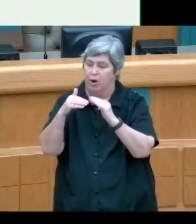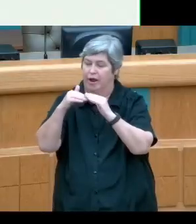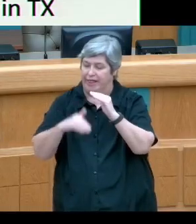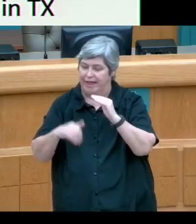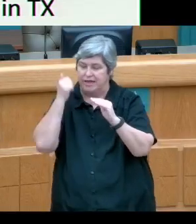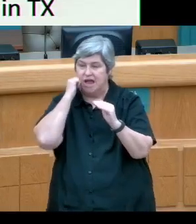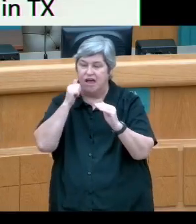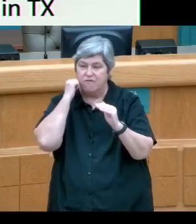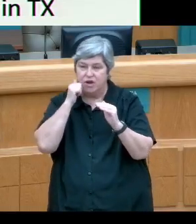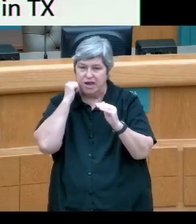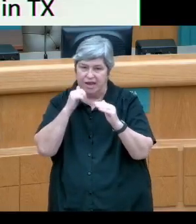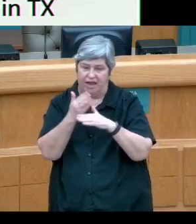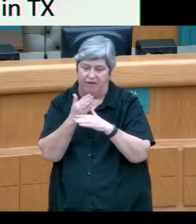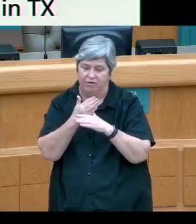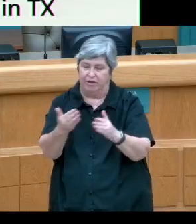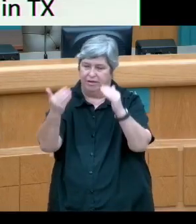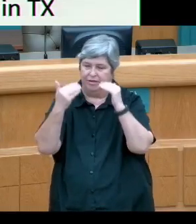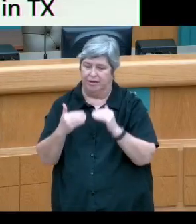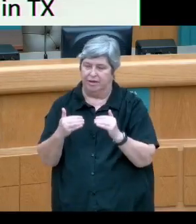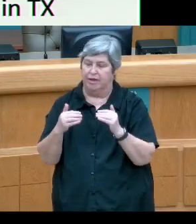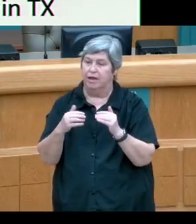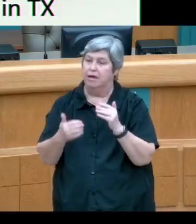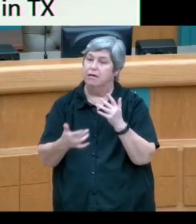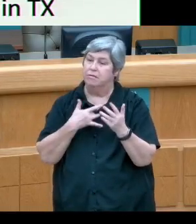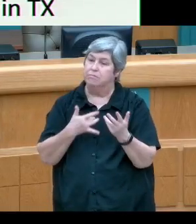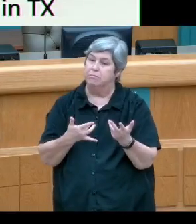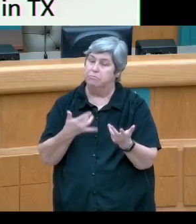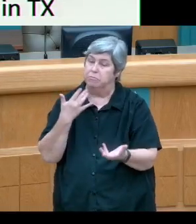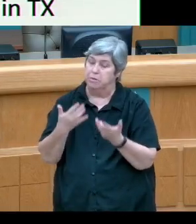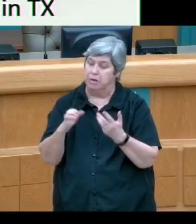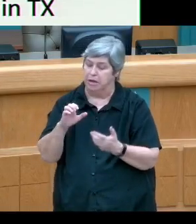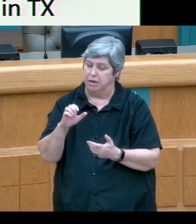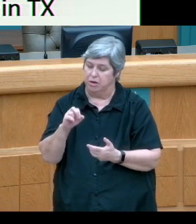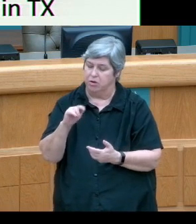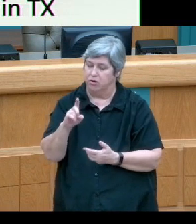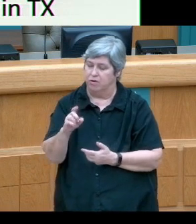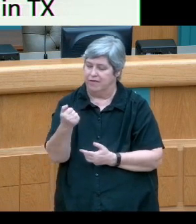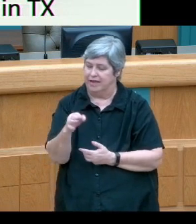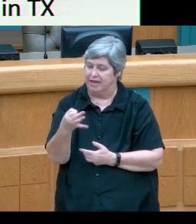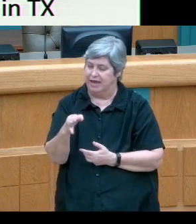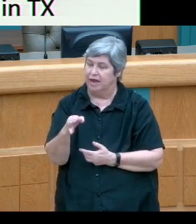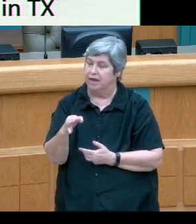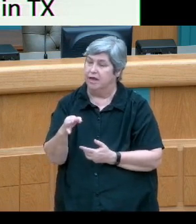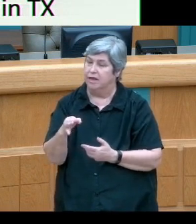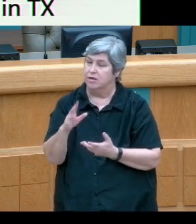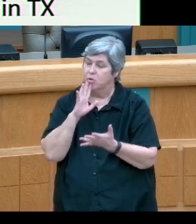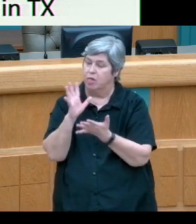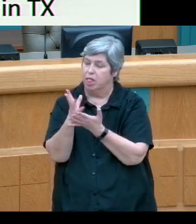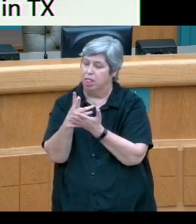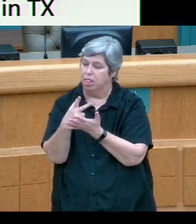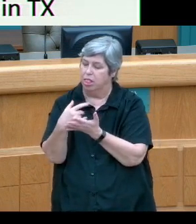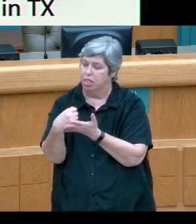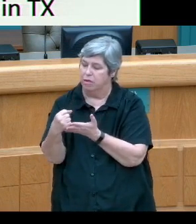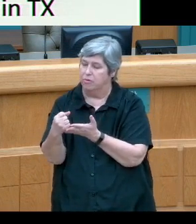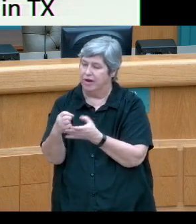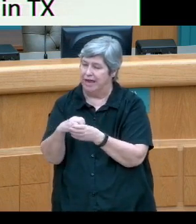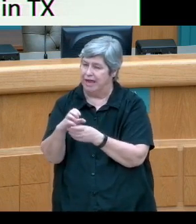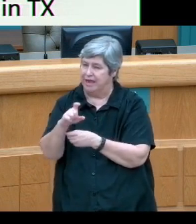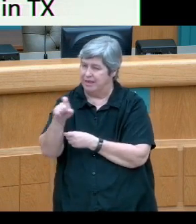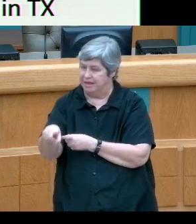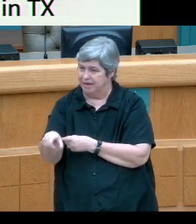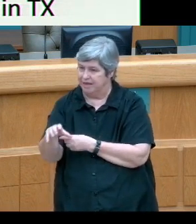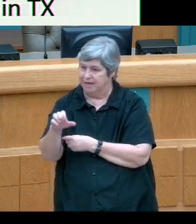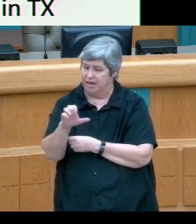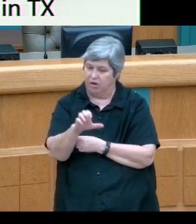on average. 2, it's most likely that COVID-19 is burning out in Texas and in the Coastal Bend area. All